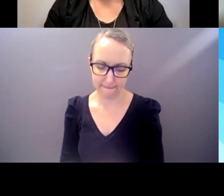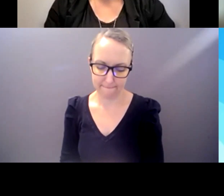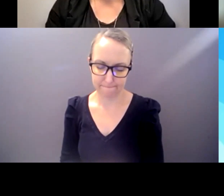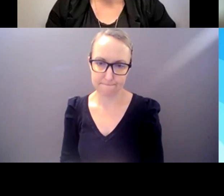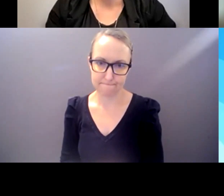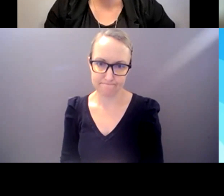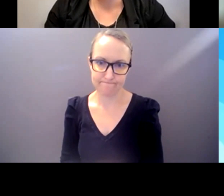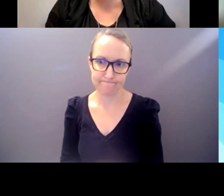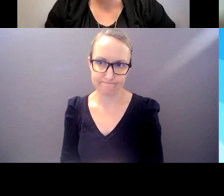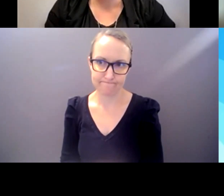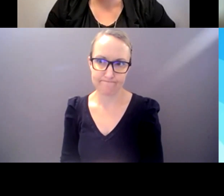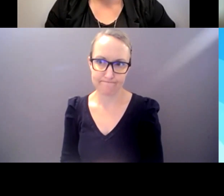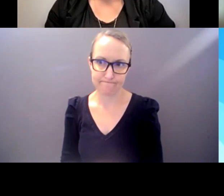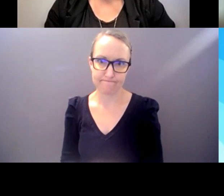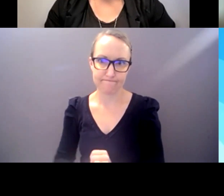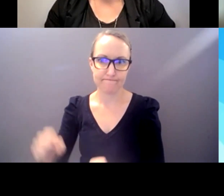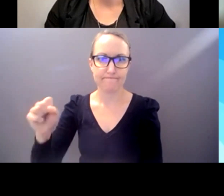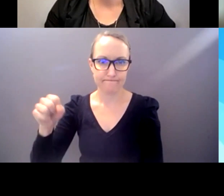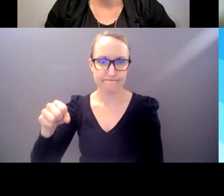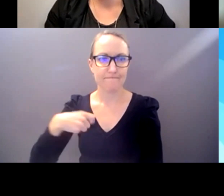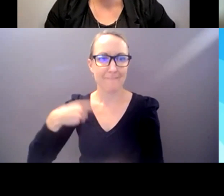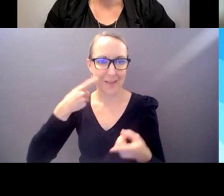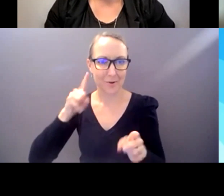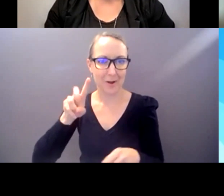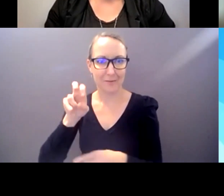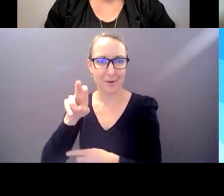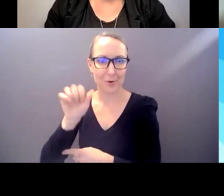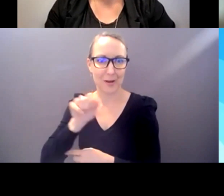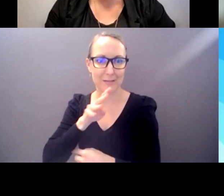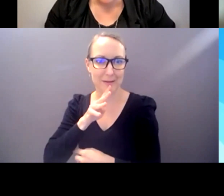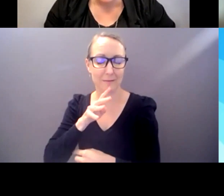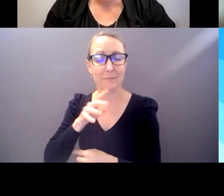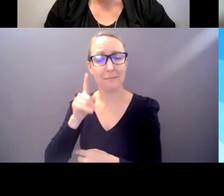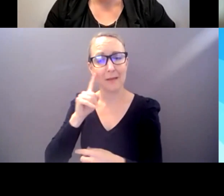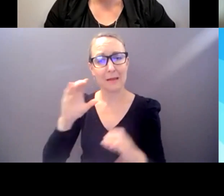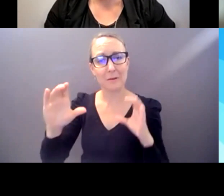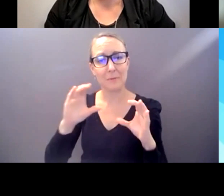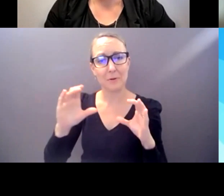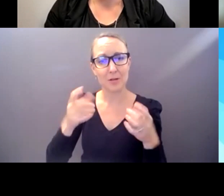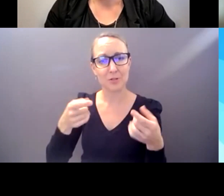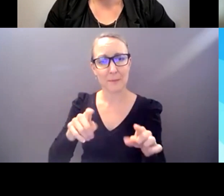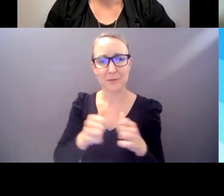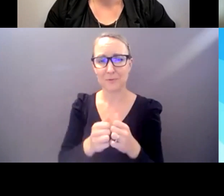Yeah, I would agree. And I think that the communication happens on multiple levels. So understand that it's not